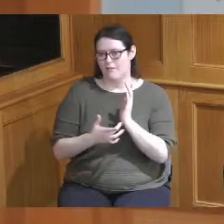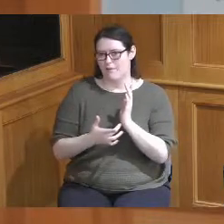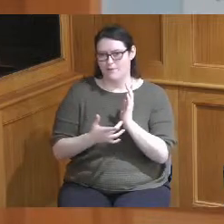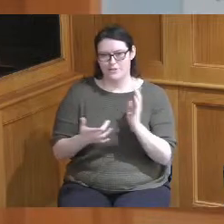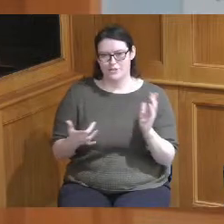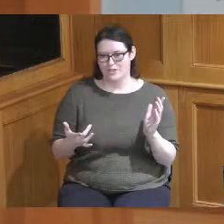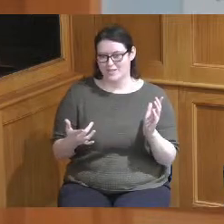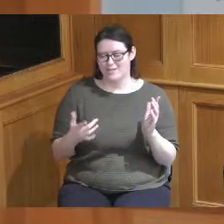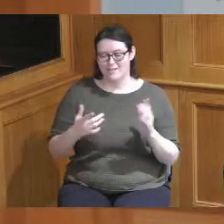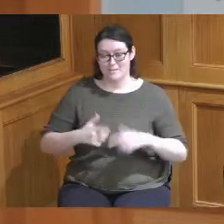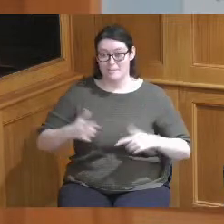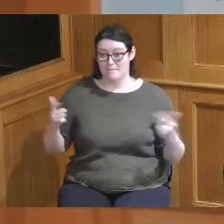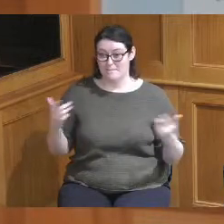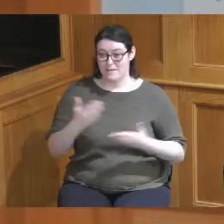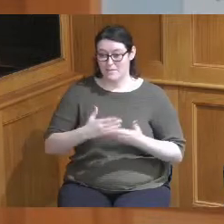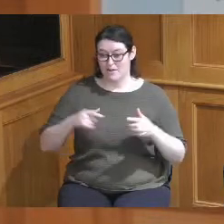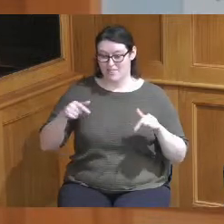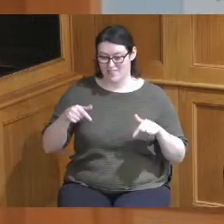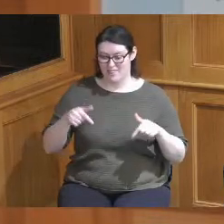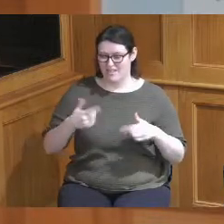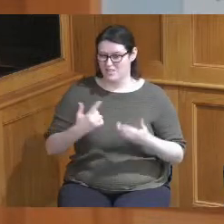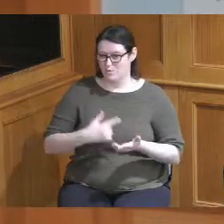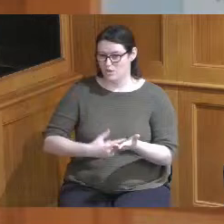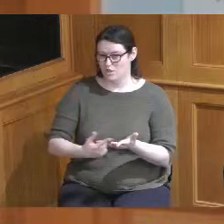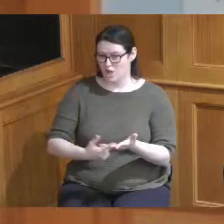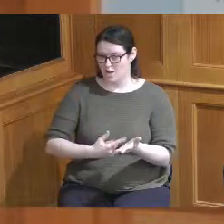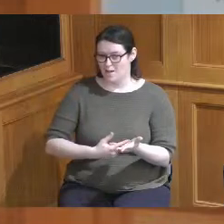is, and we talk about